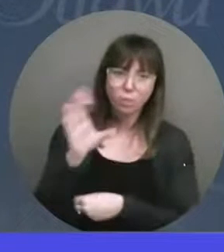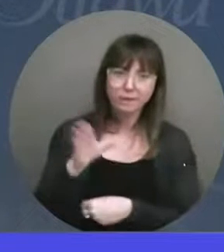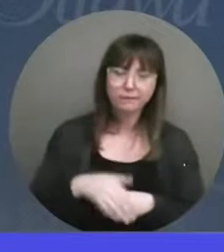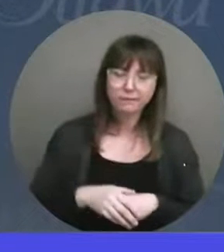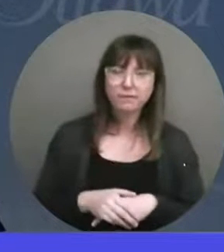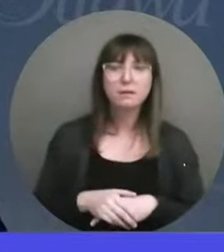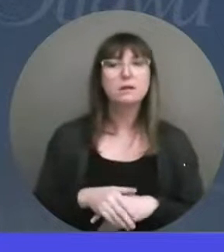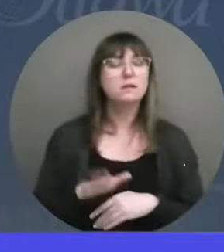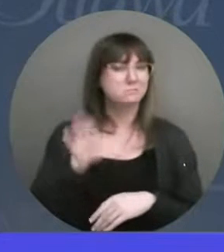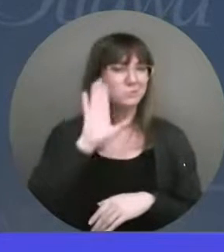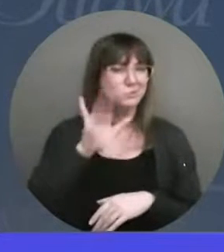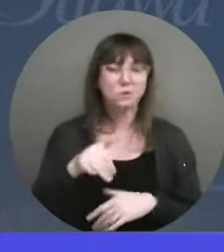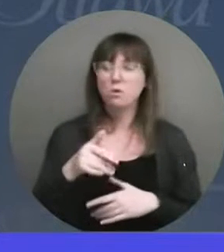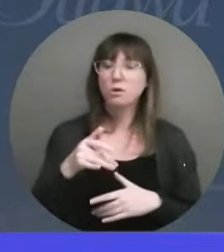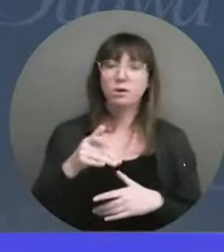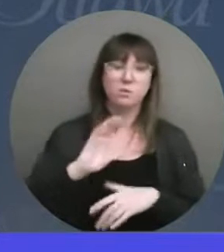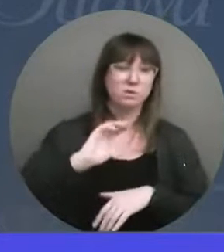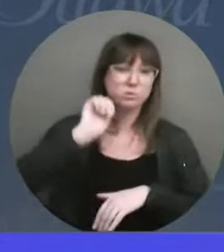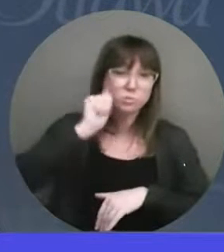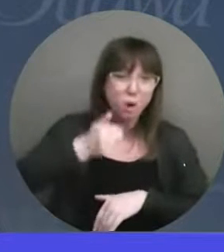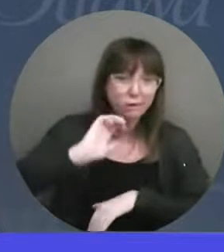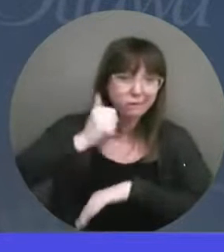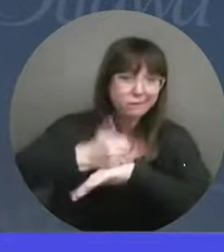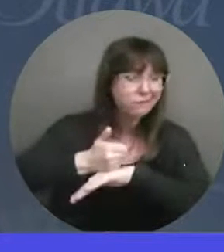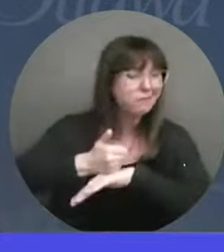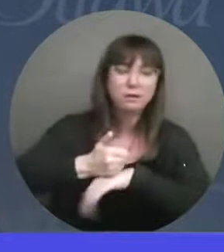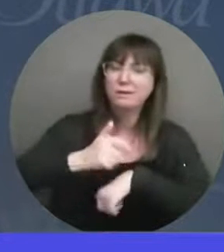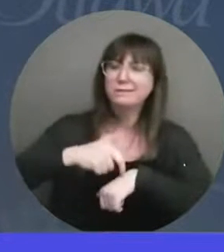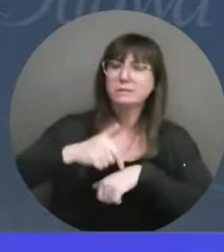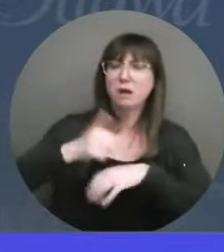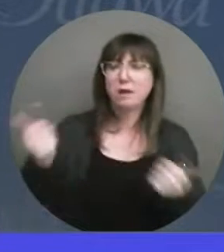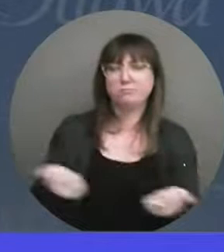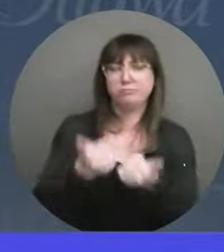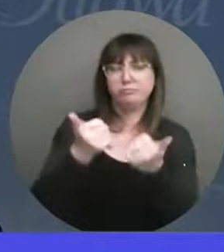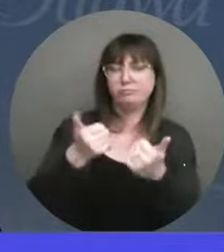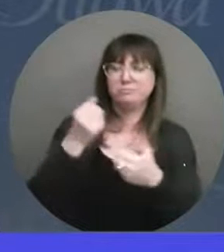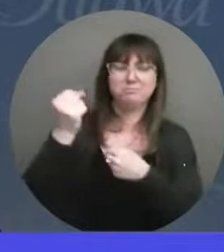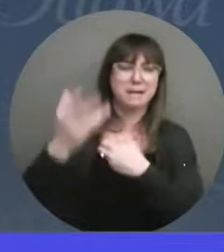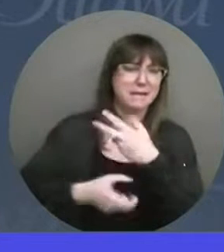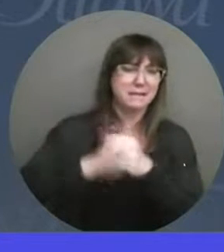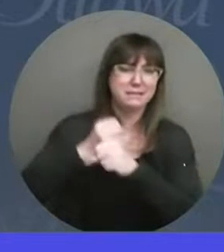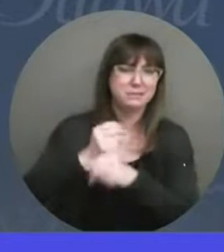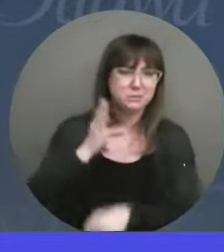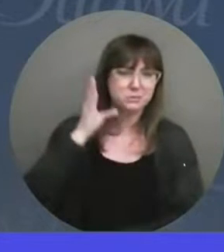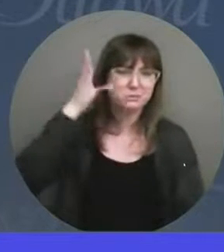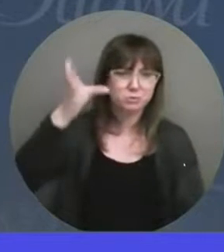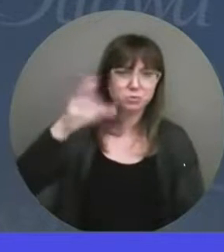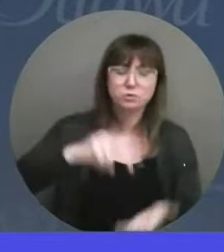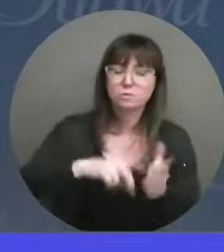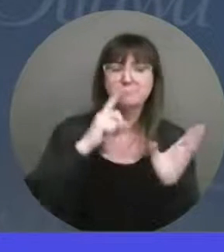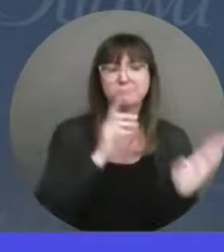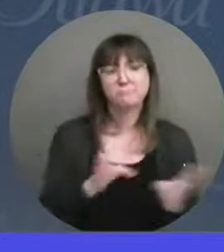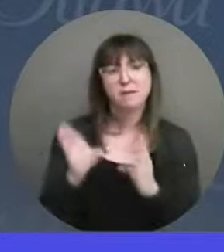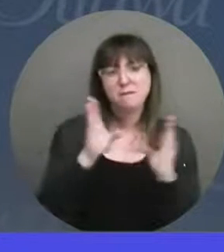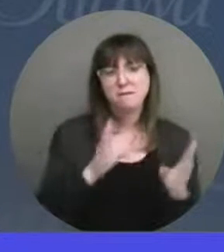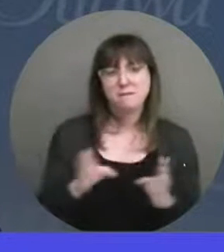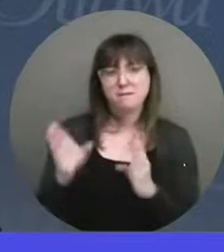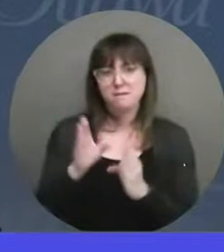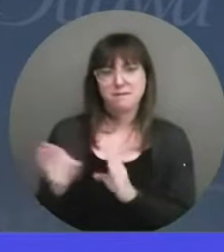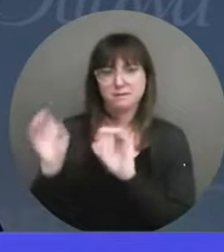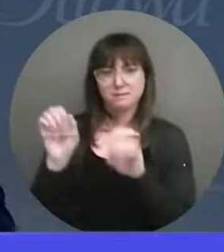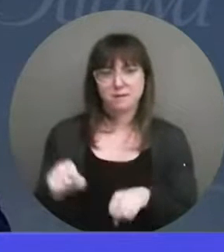many years down the road, so it gives us enough time to plan properly. And if the decision is taken to assist